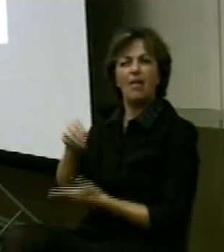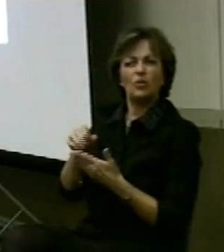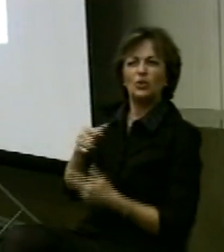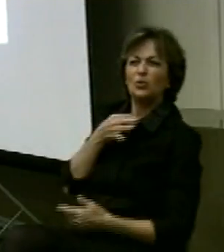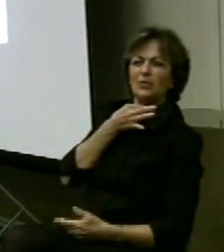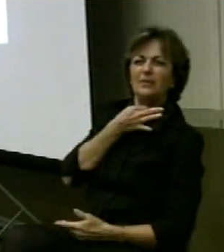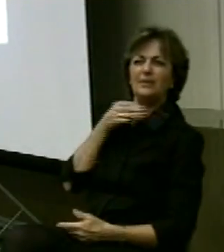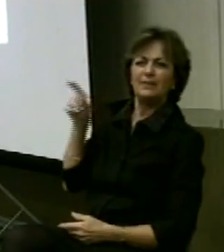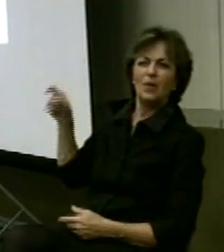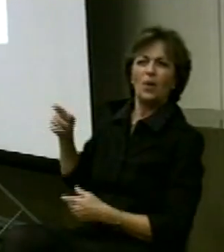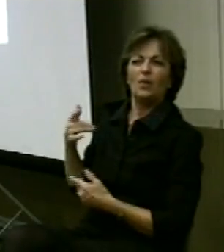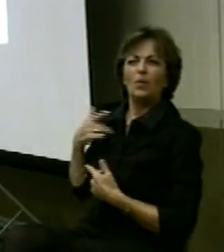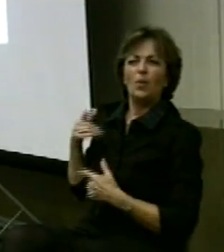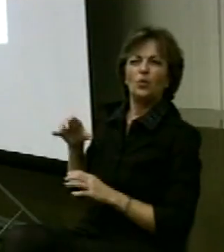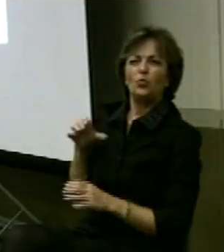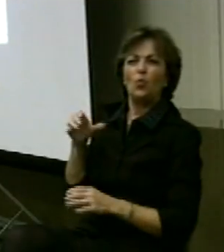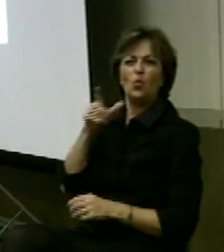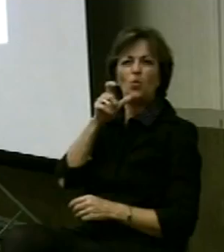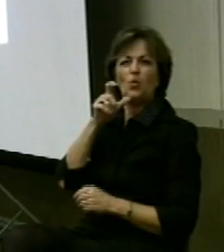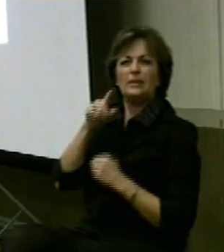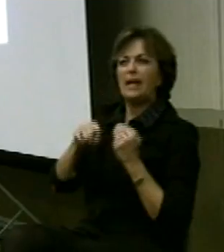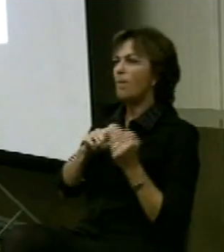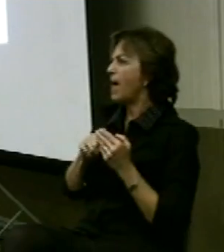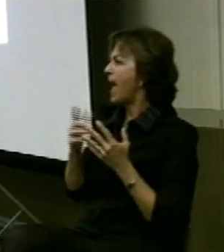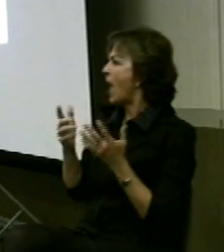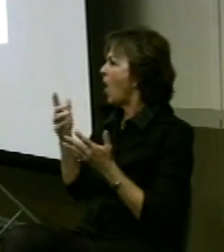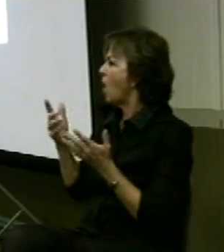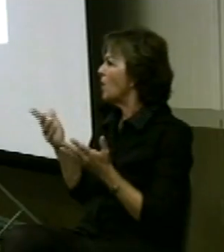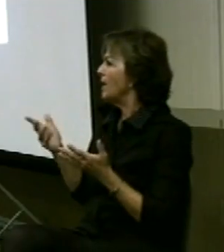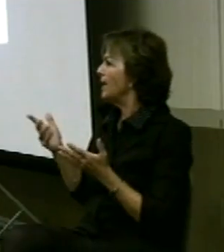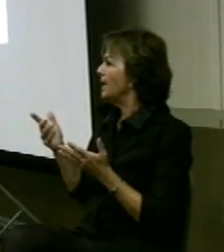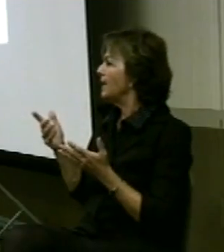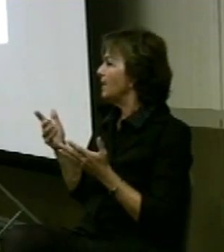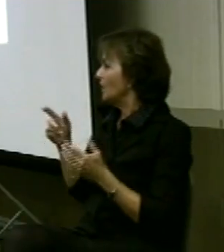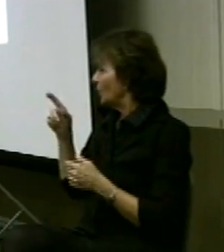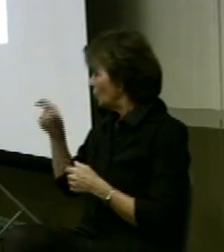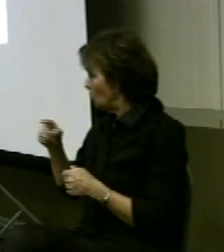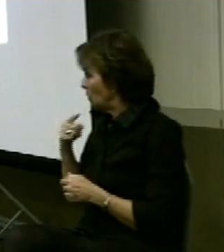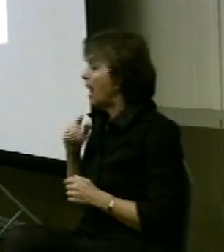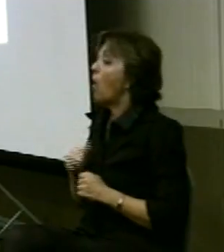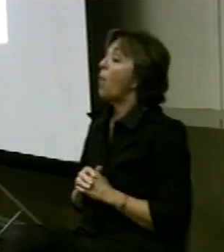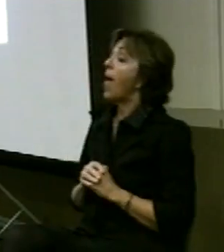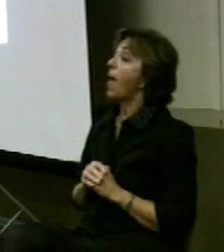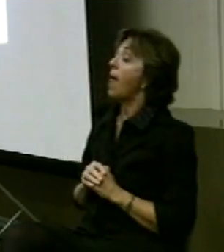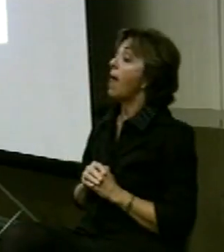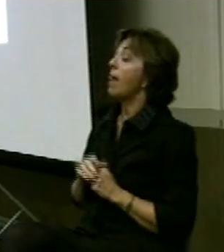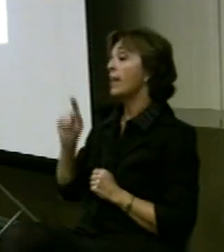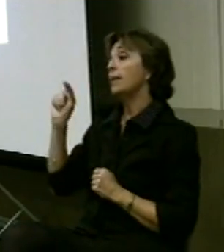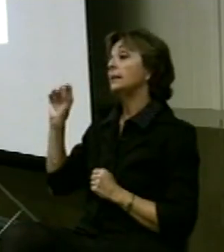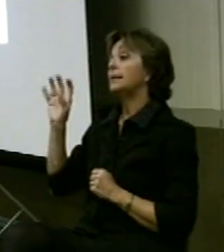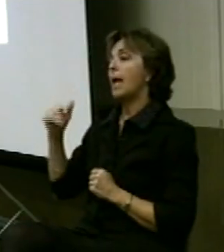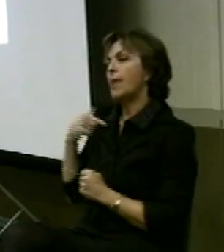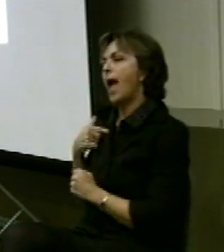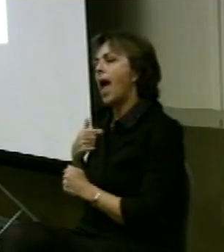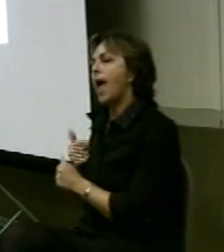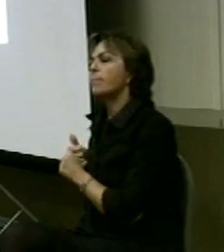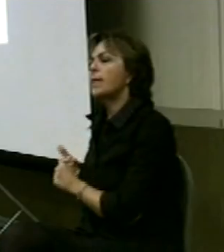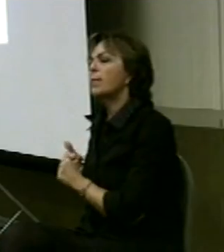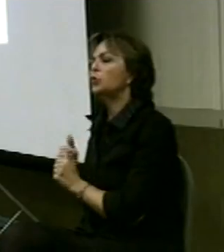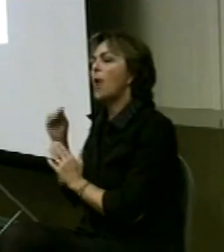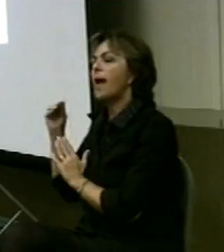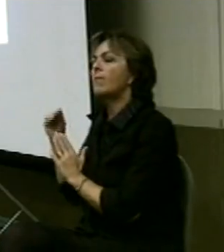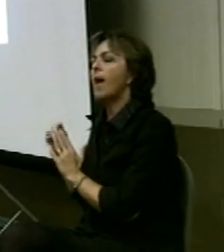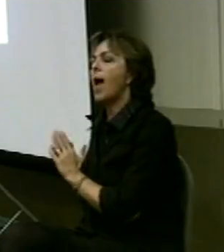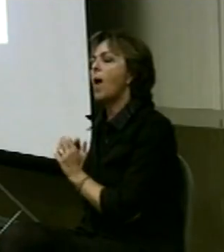you doing? Who is that about? Or whatever. Do you say, oh, well, Tommy, you know, I'm keeping track of how many times